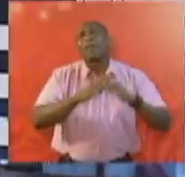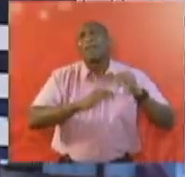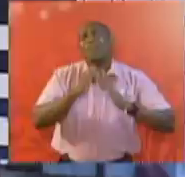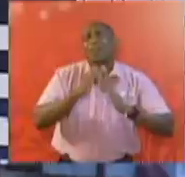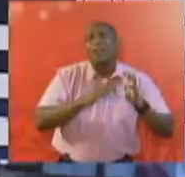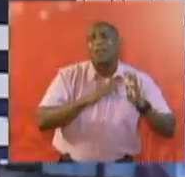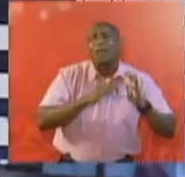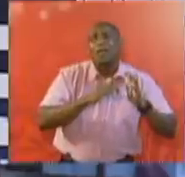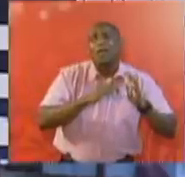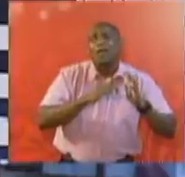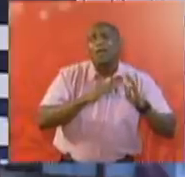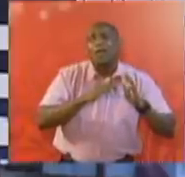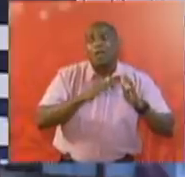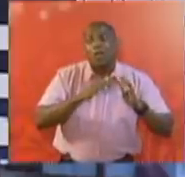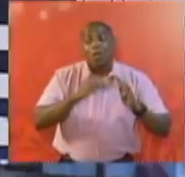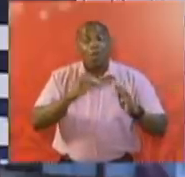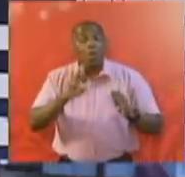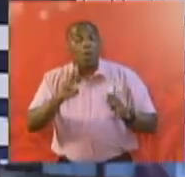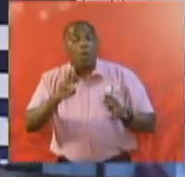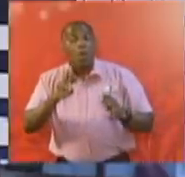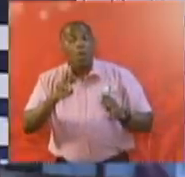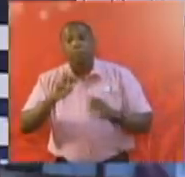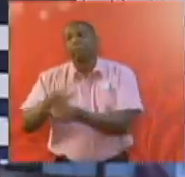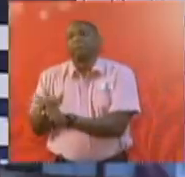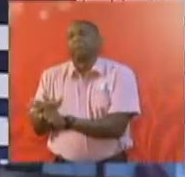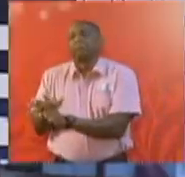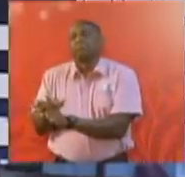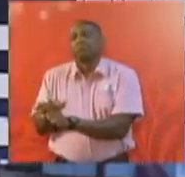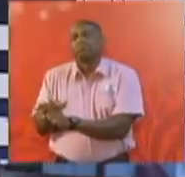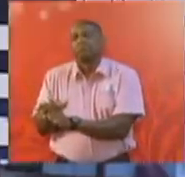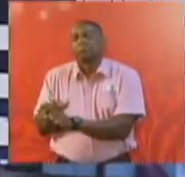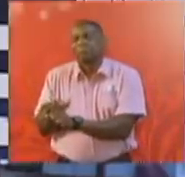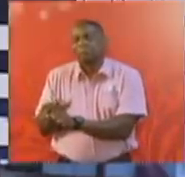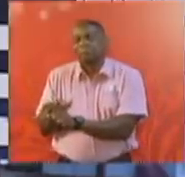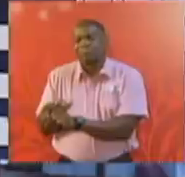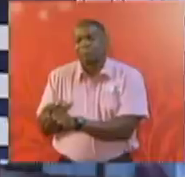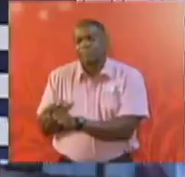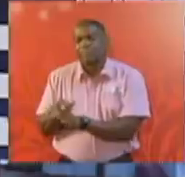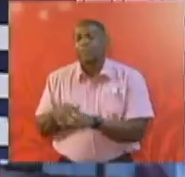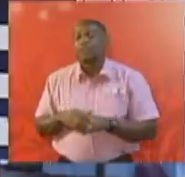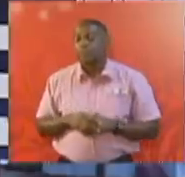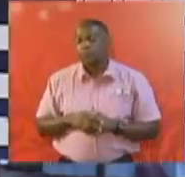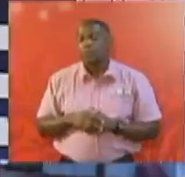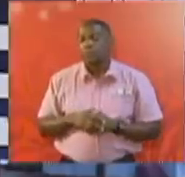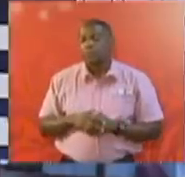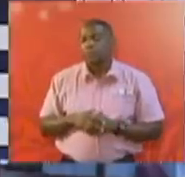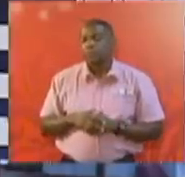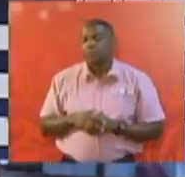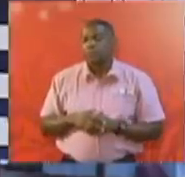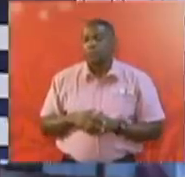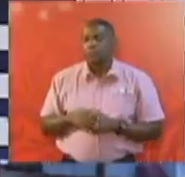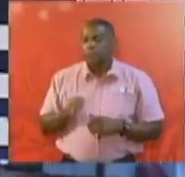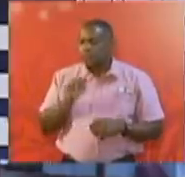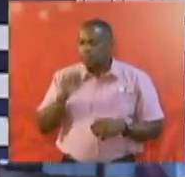Or else you will, that's the wrong way to say it. Don't sacrifice convenience or put convenience